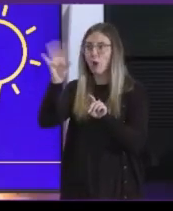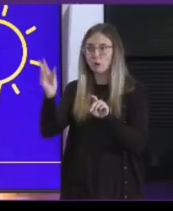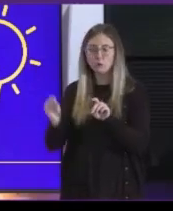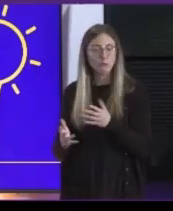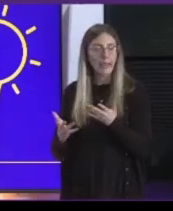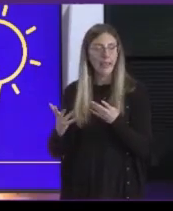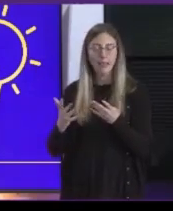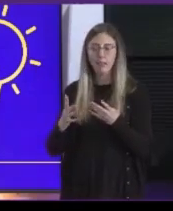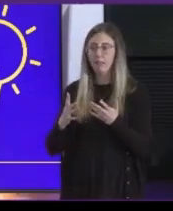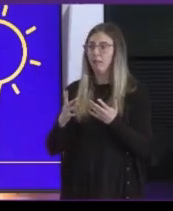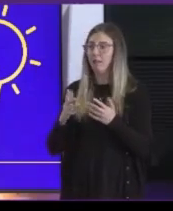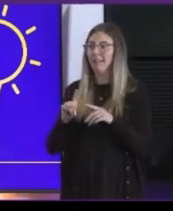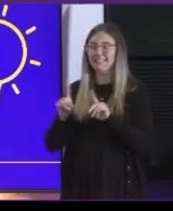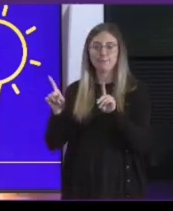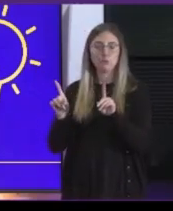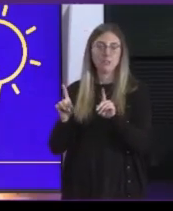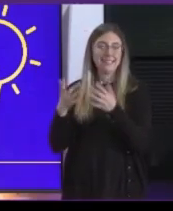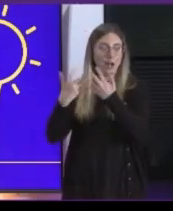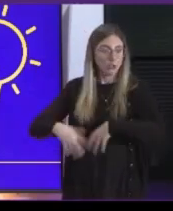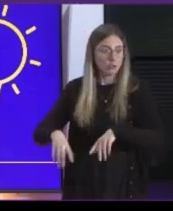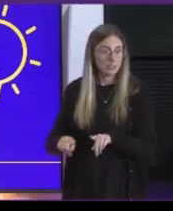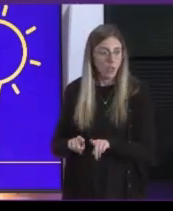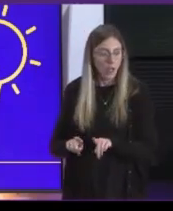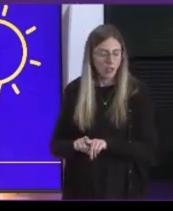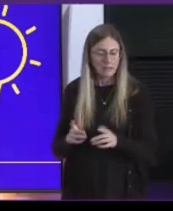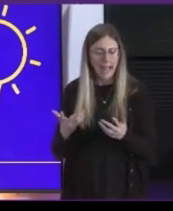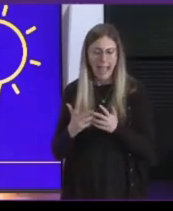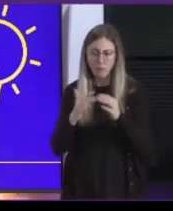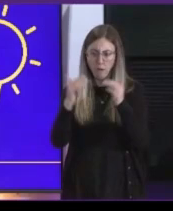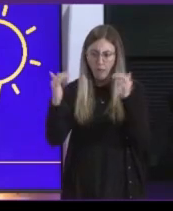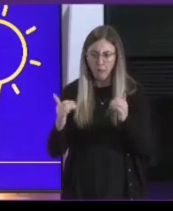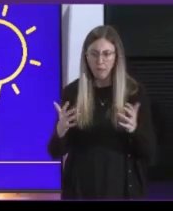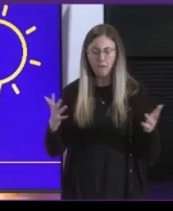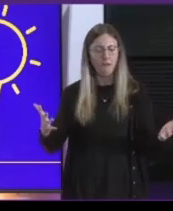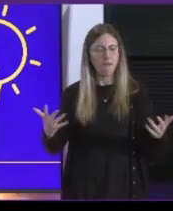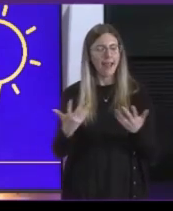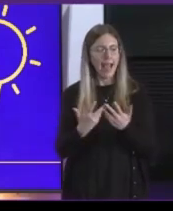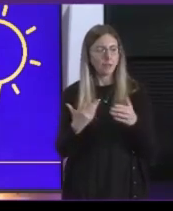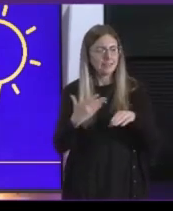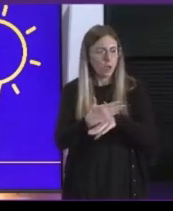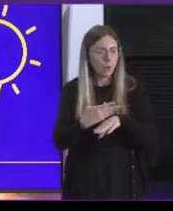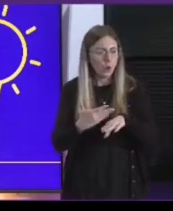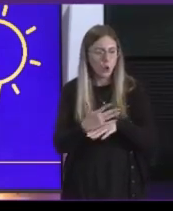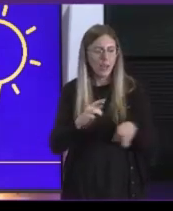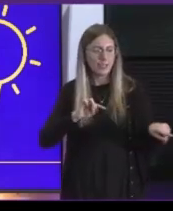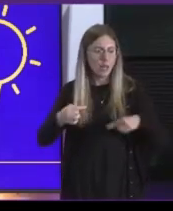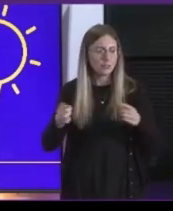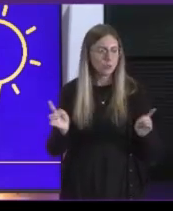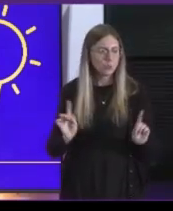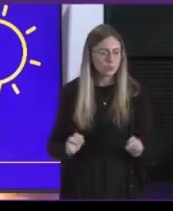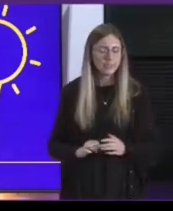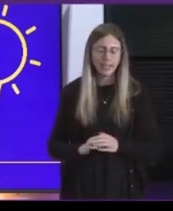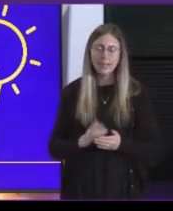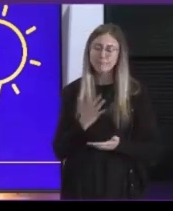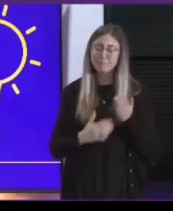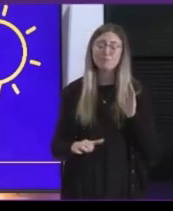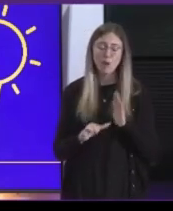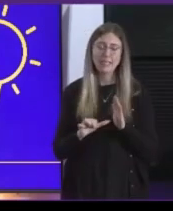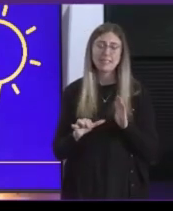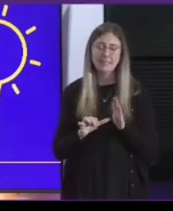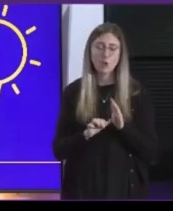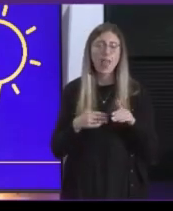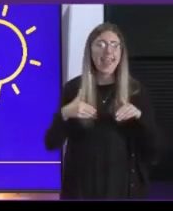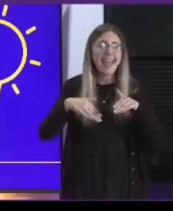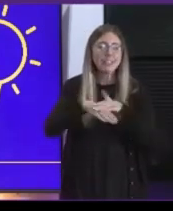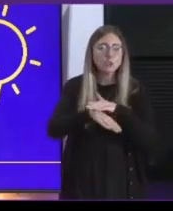in some cases, related but different technologies. And how does that work internally, and what are the challenges going to be? That's certainly difficult internally when